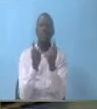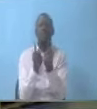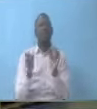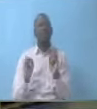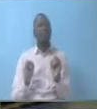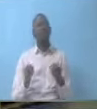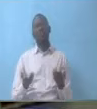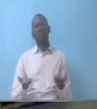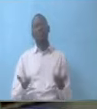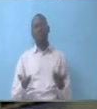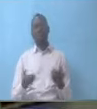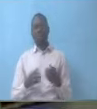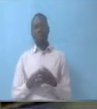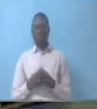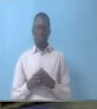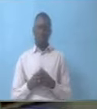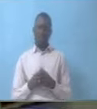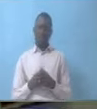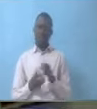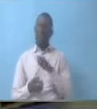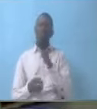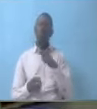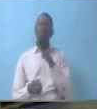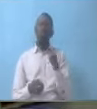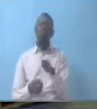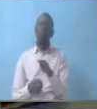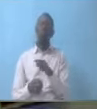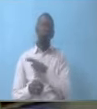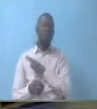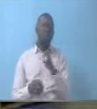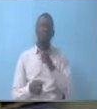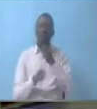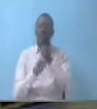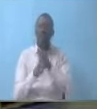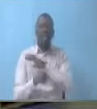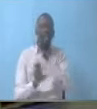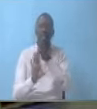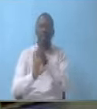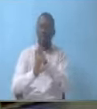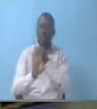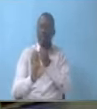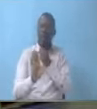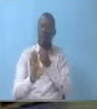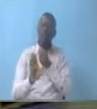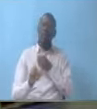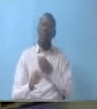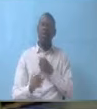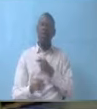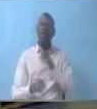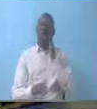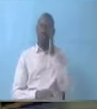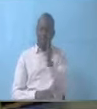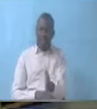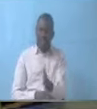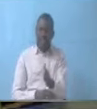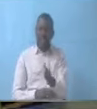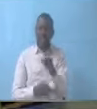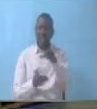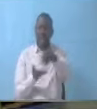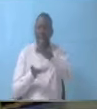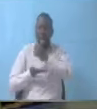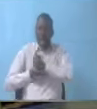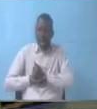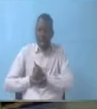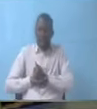It does not create for any defense of legitimately earned